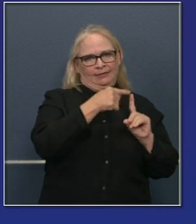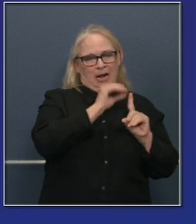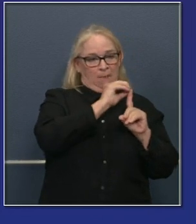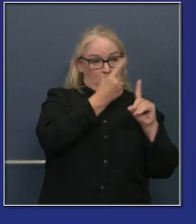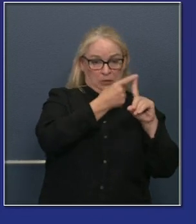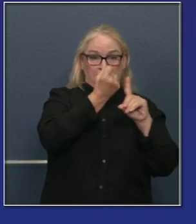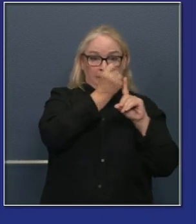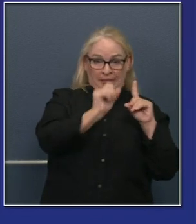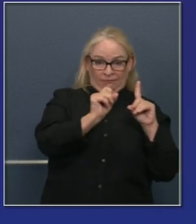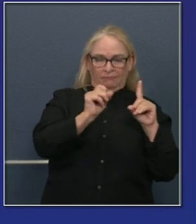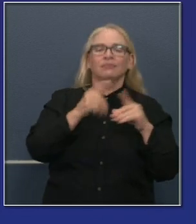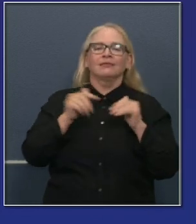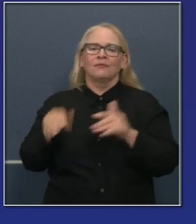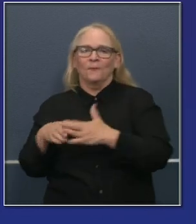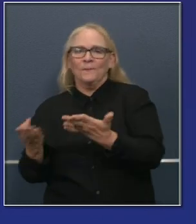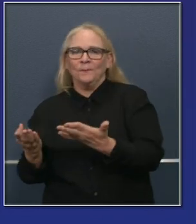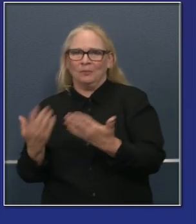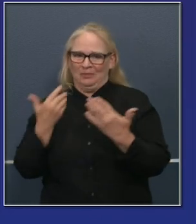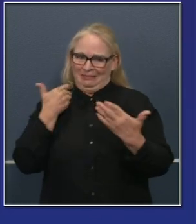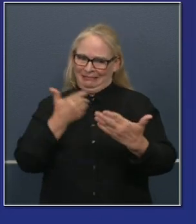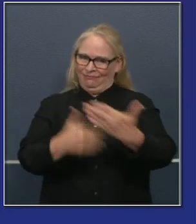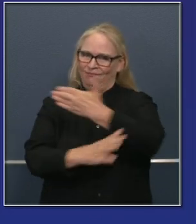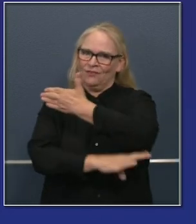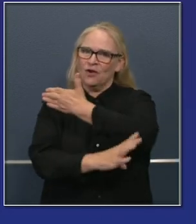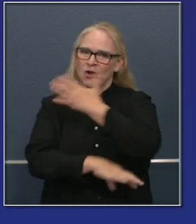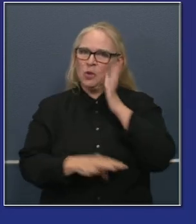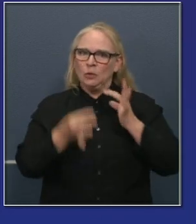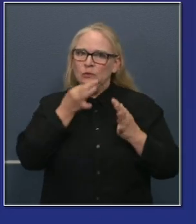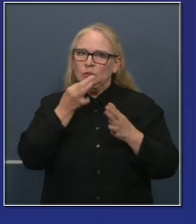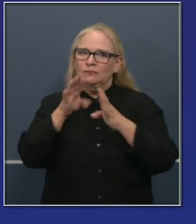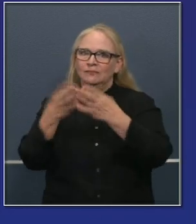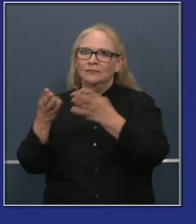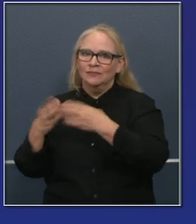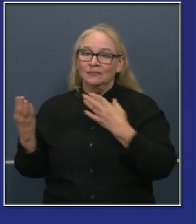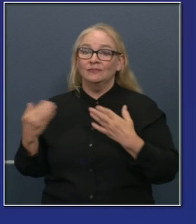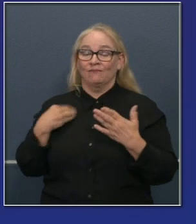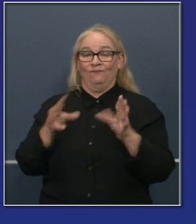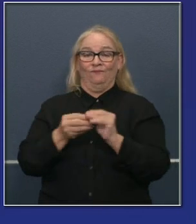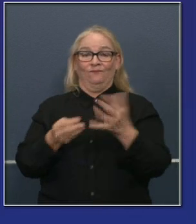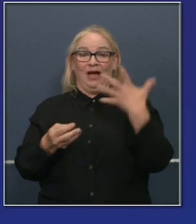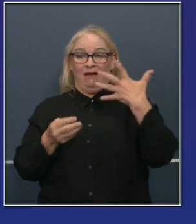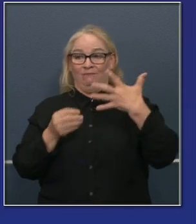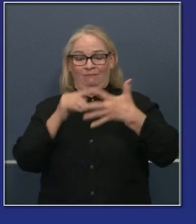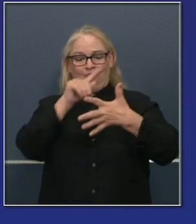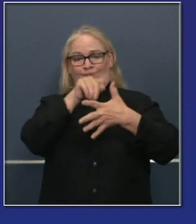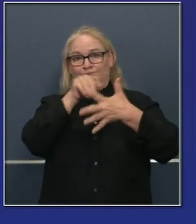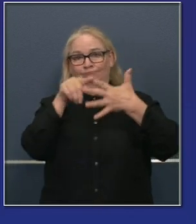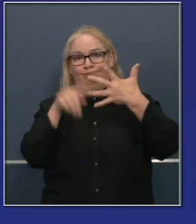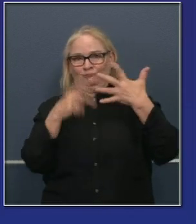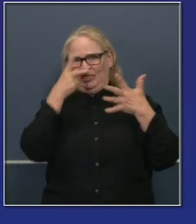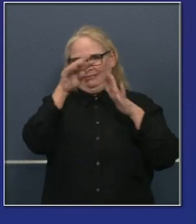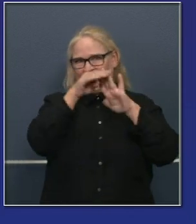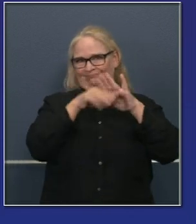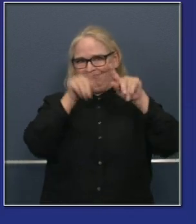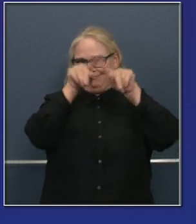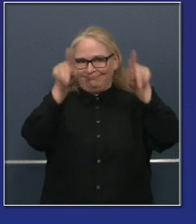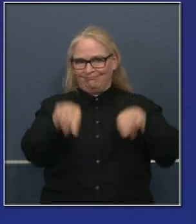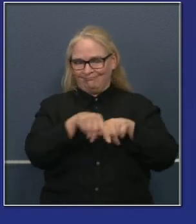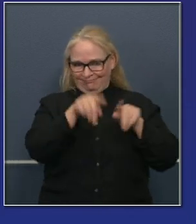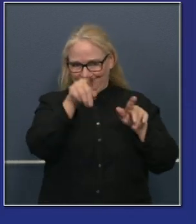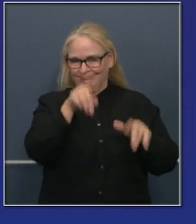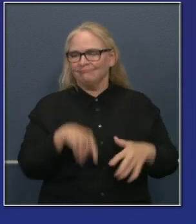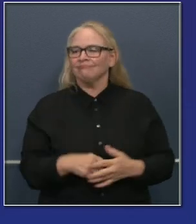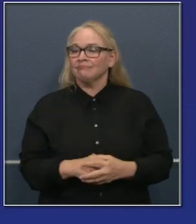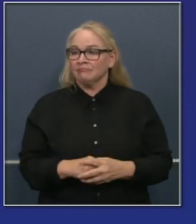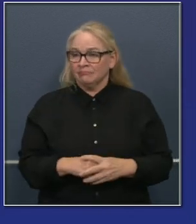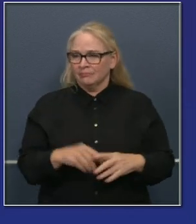this pandemic. Here is the 5 principles that we are laying out in terms of our expectations. Here is our